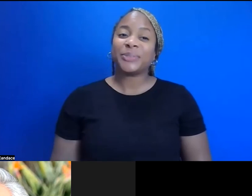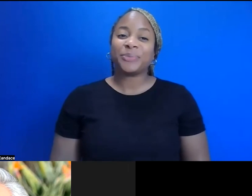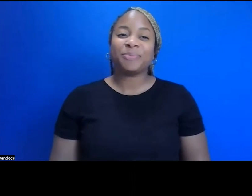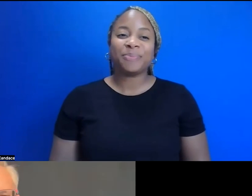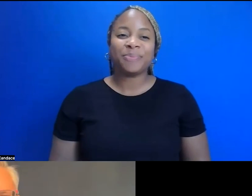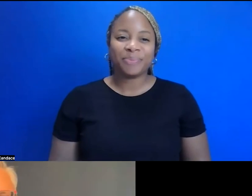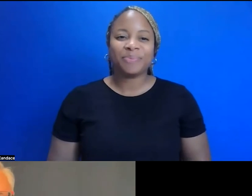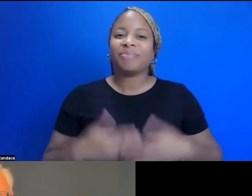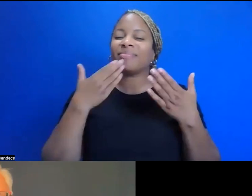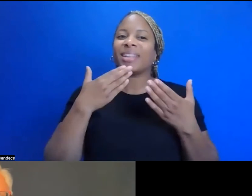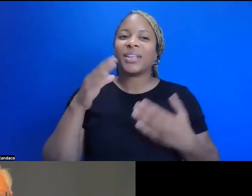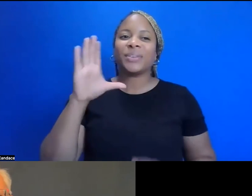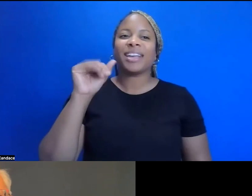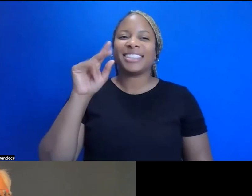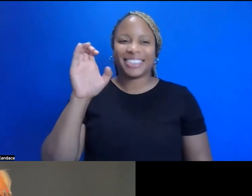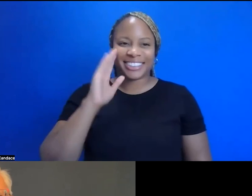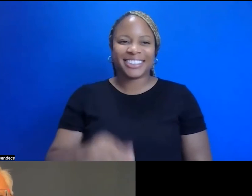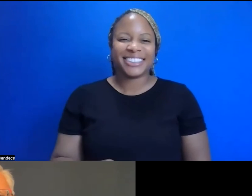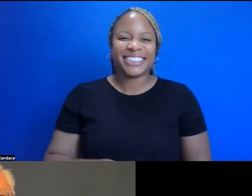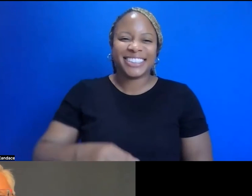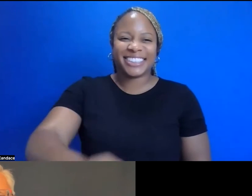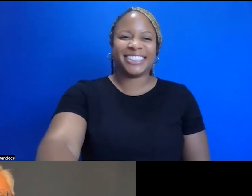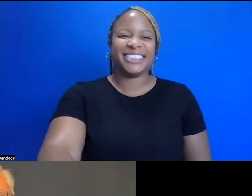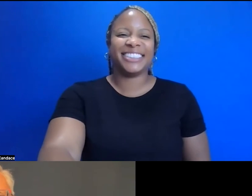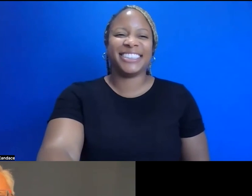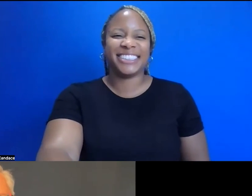Thank you, and thank you, Candice. Andy?